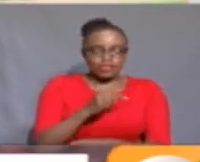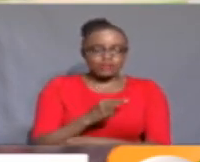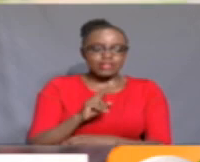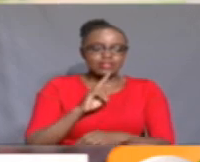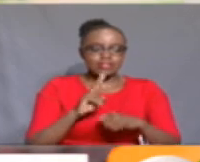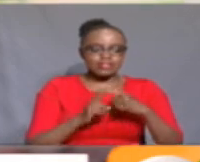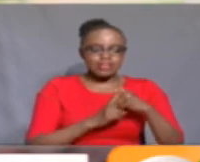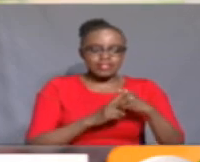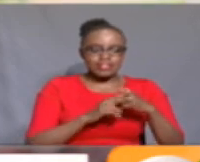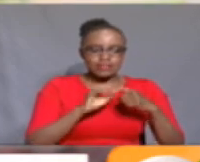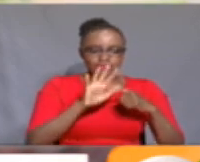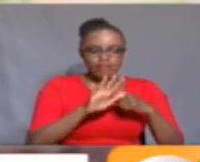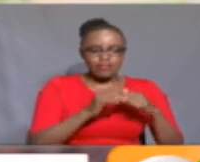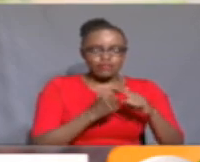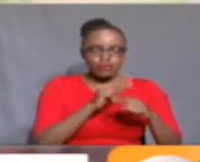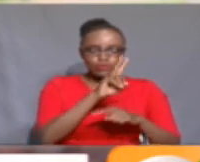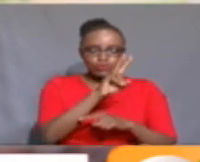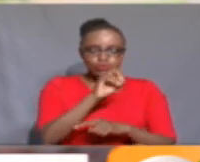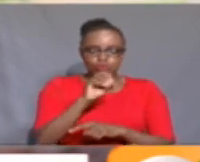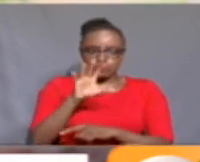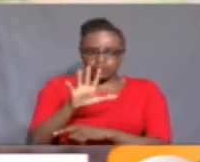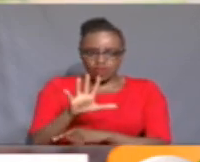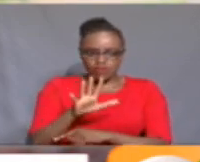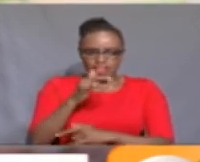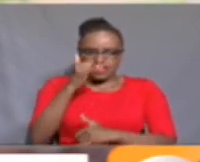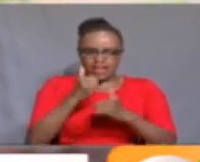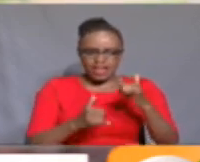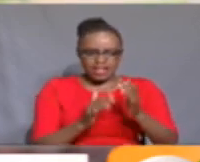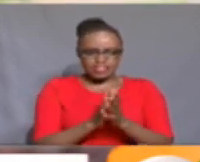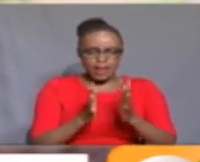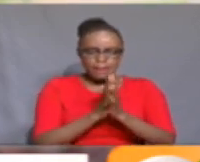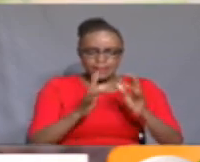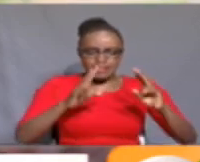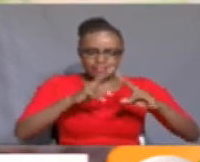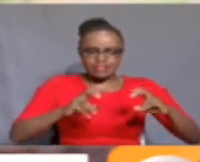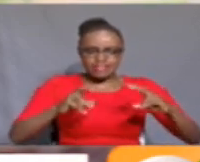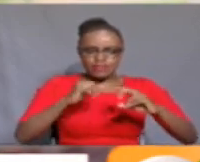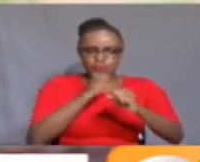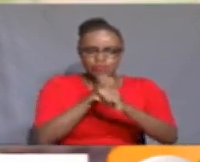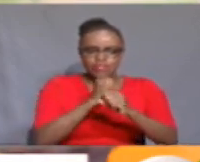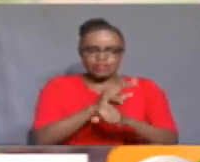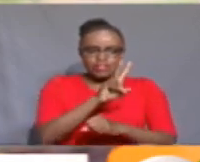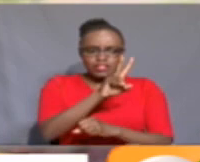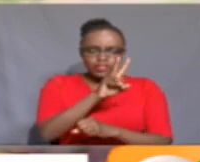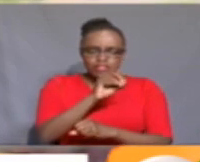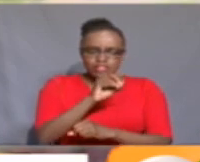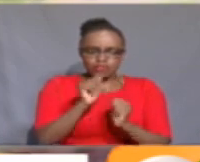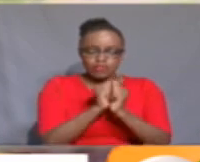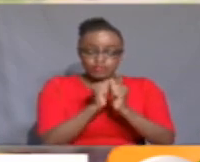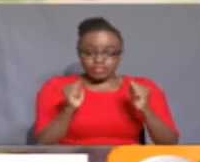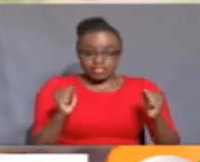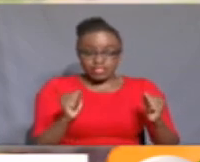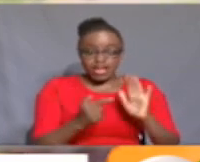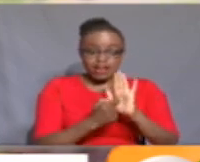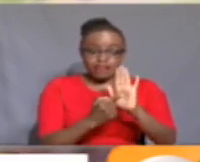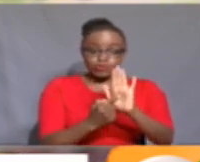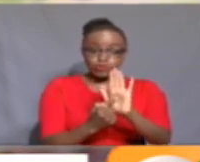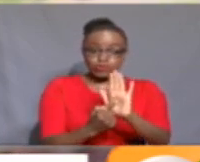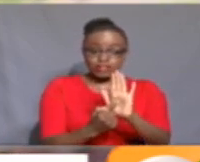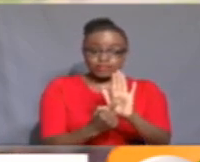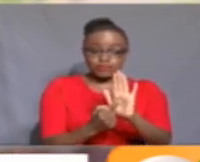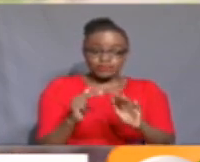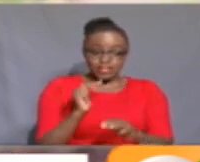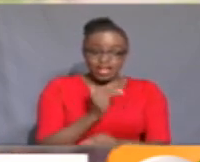1,075 from 2005, and the last big survey that was conducted in 2015 has shown that